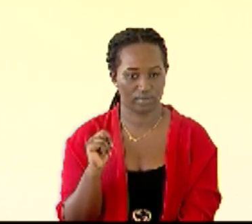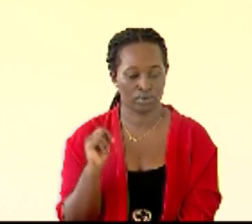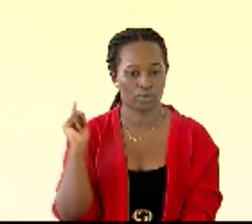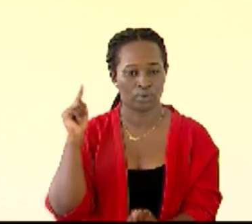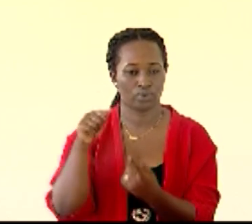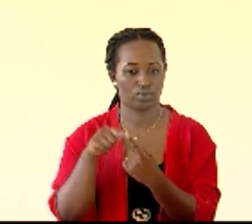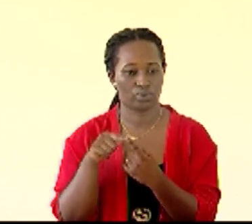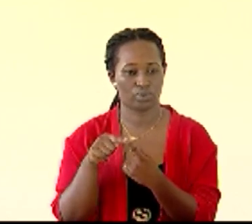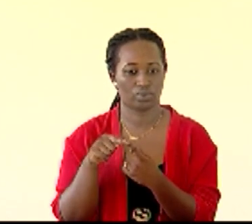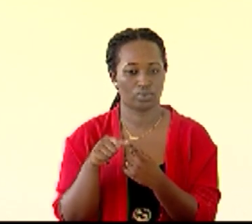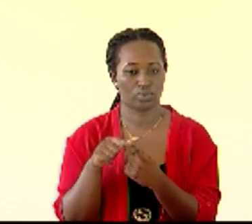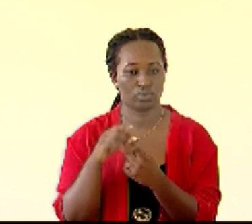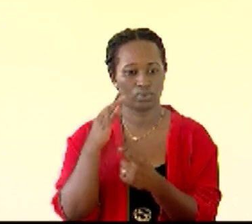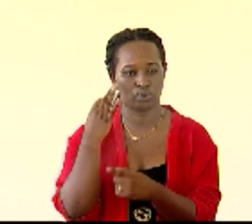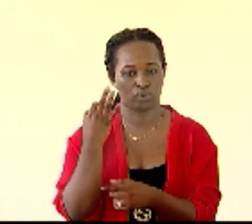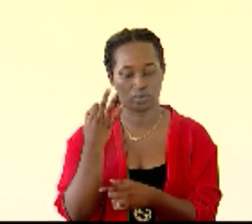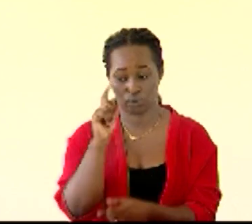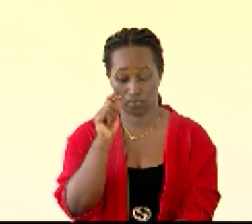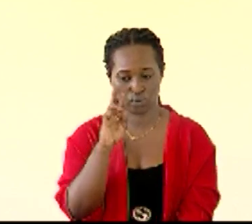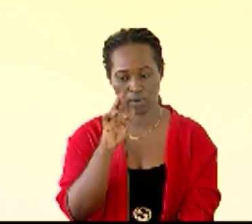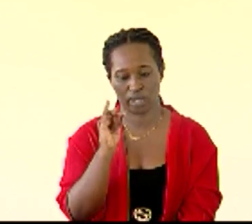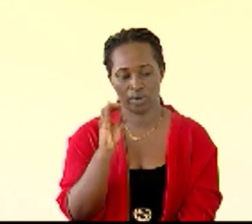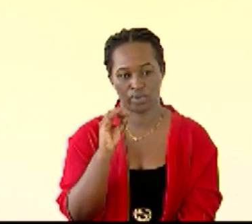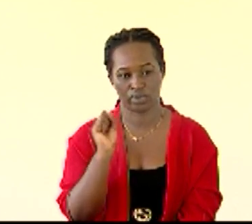to a triose phosphate,